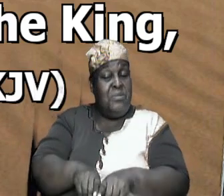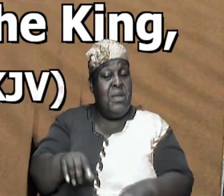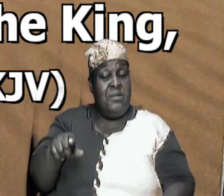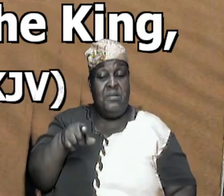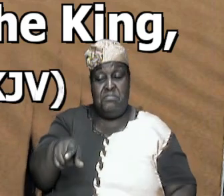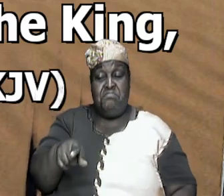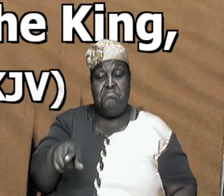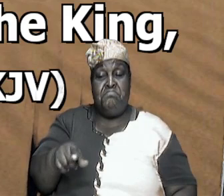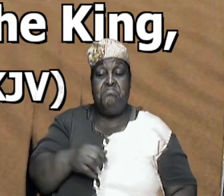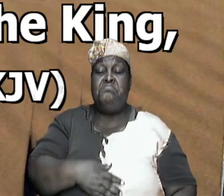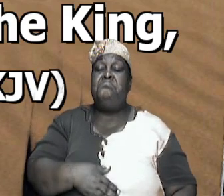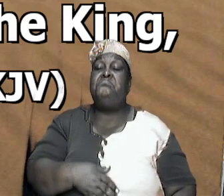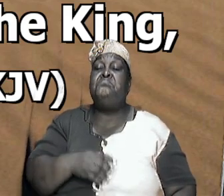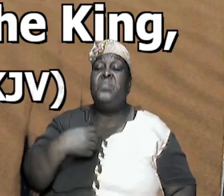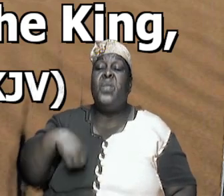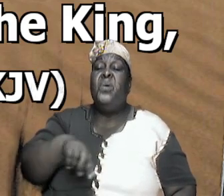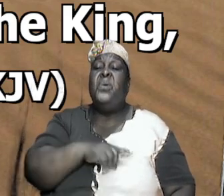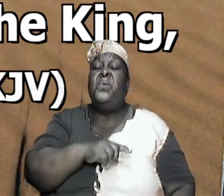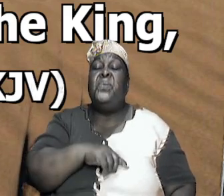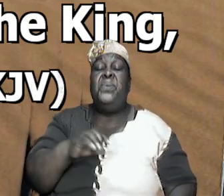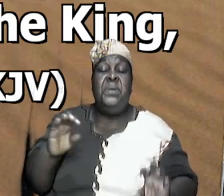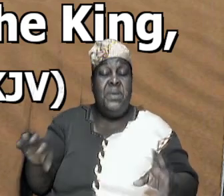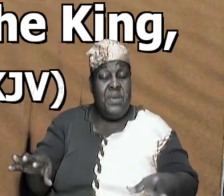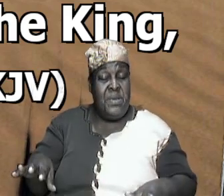But we can acquire